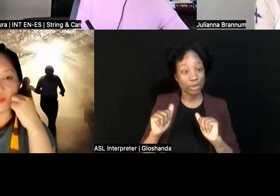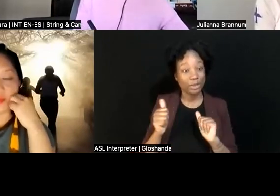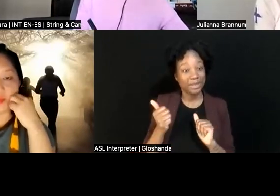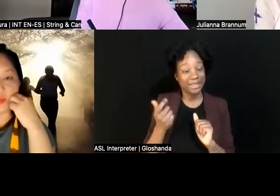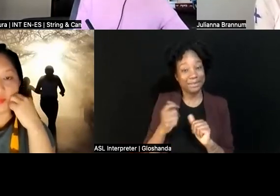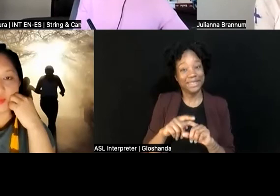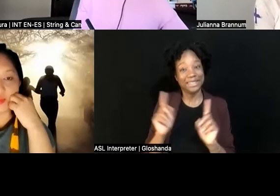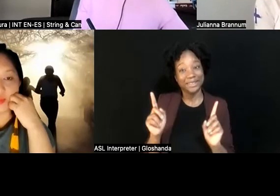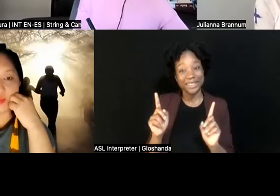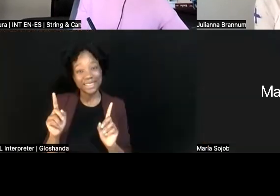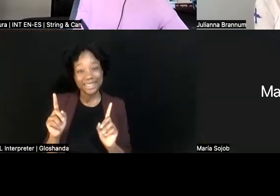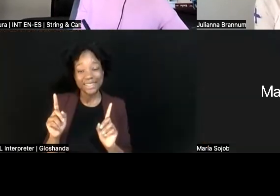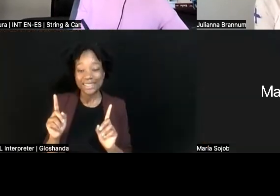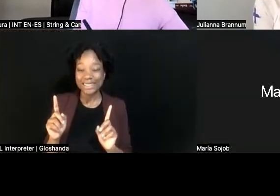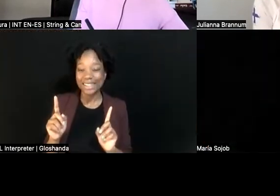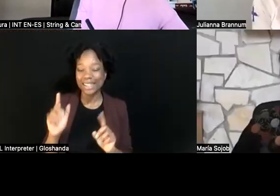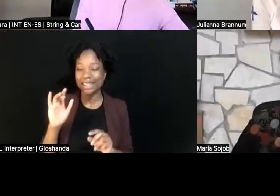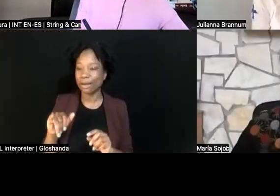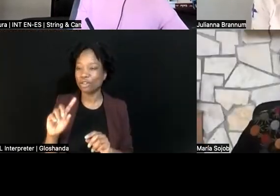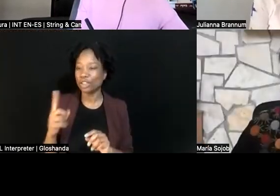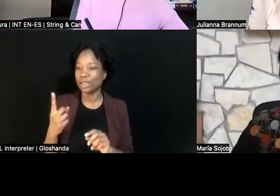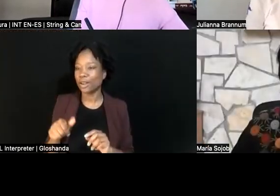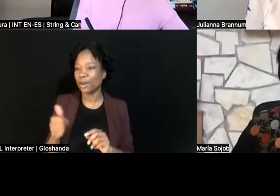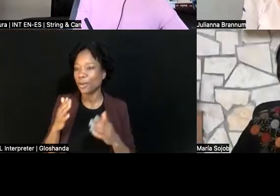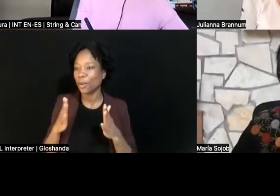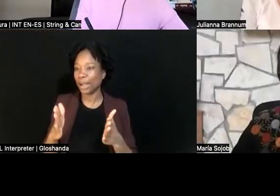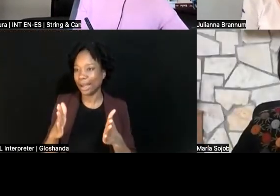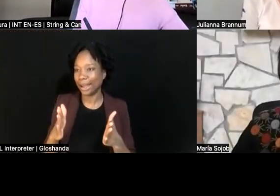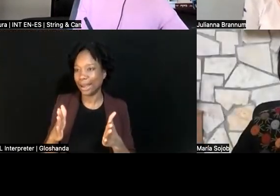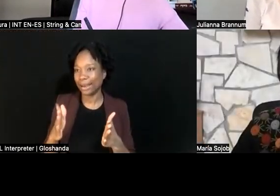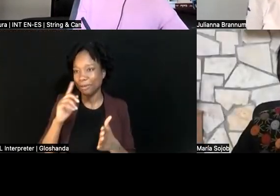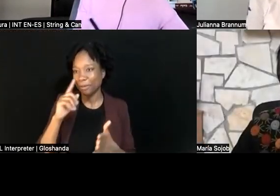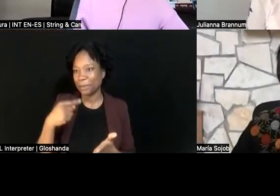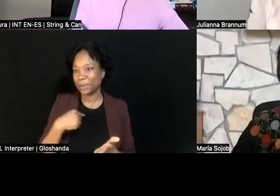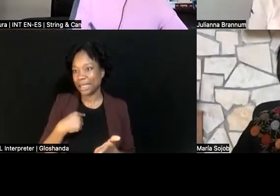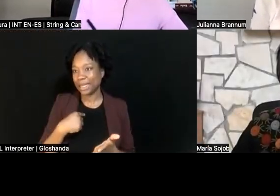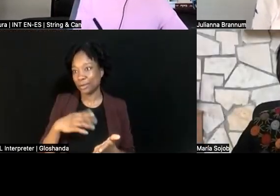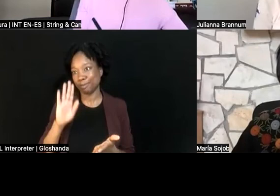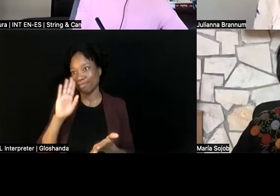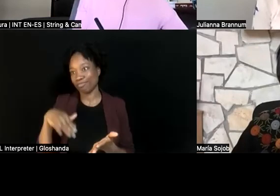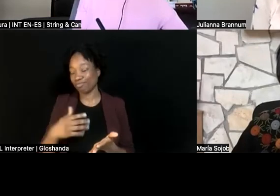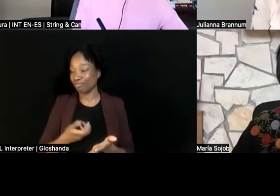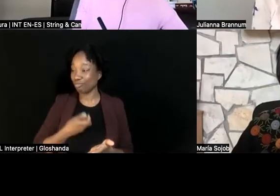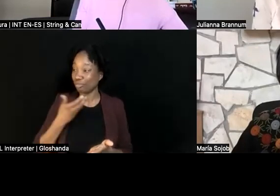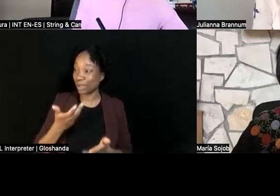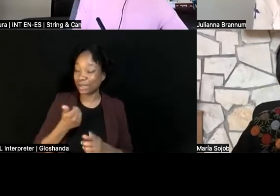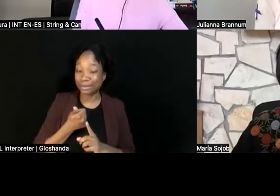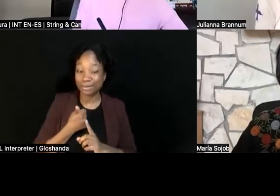was just another way, I think, of me, you know, expressing myself.